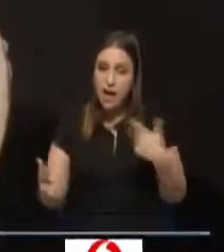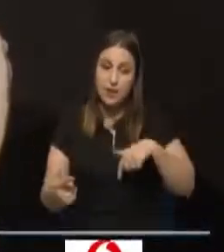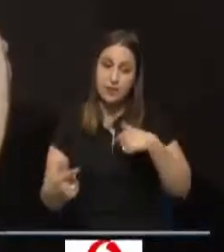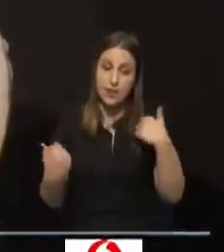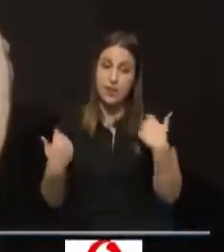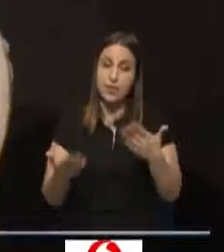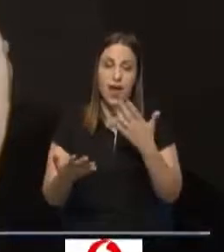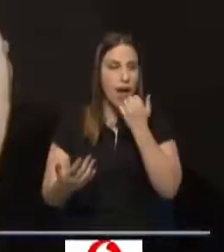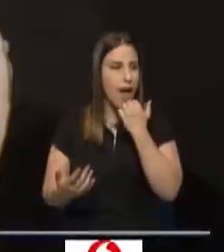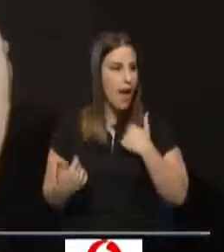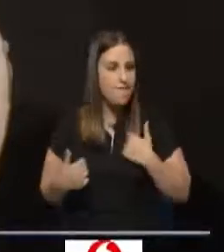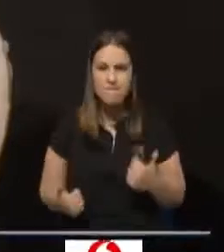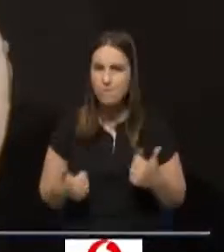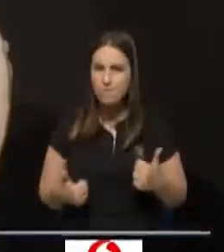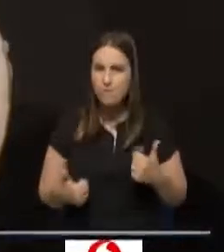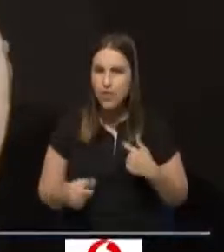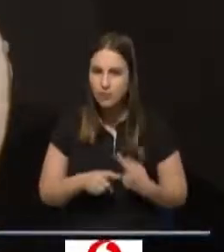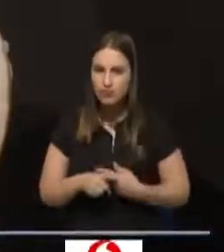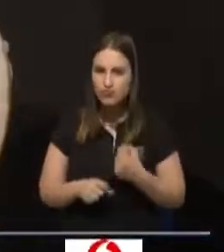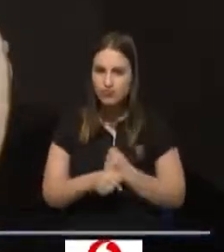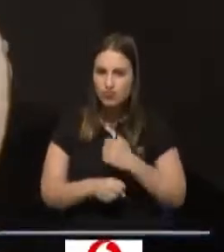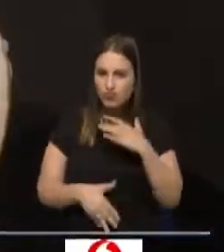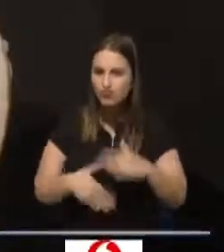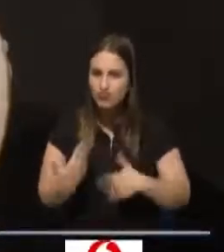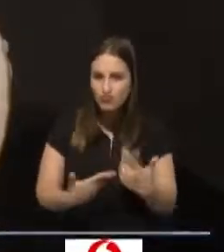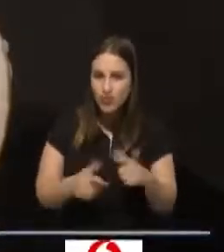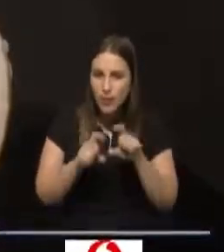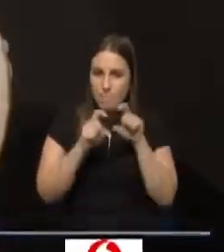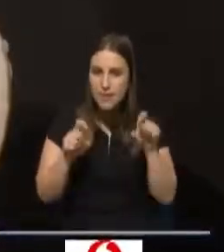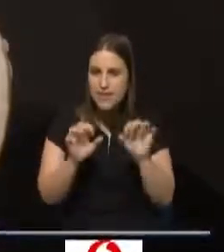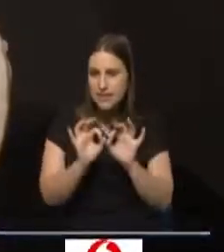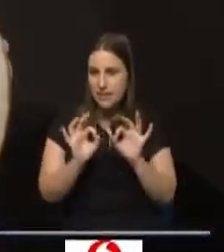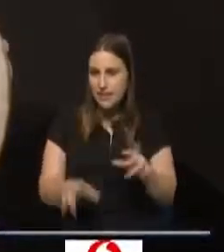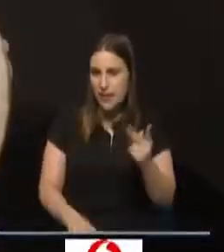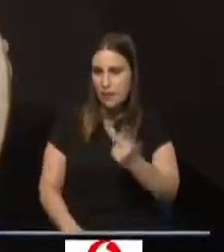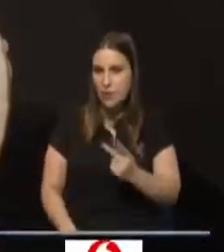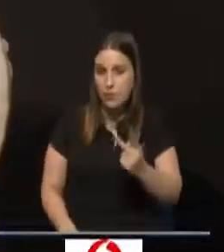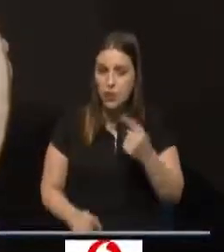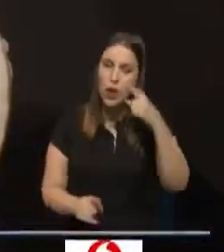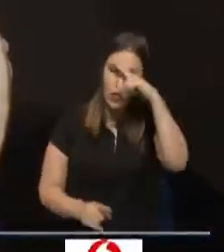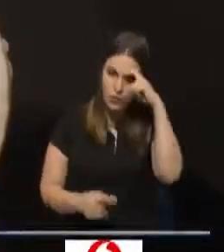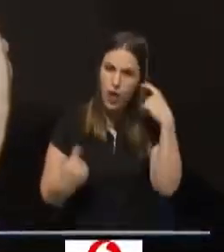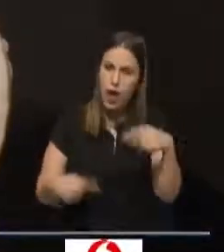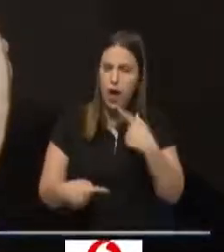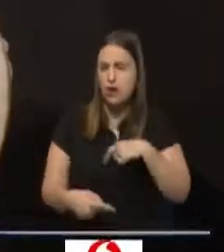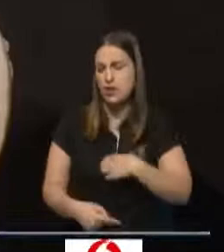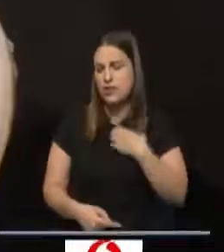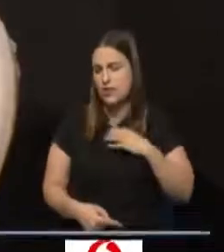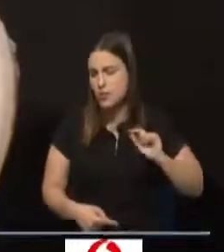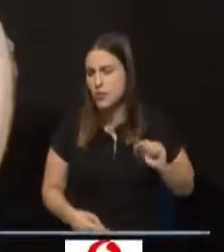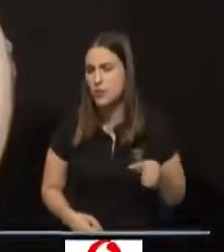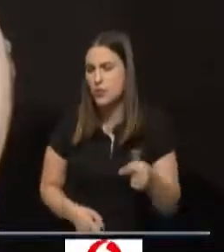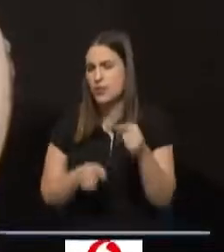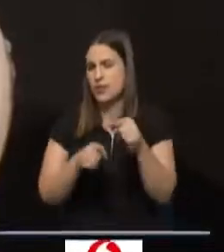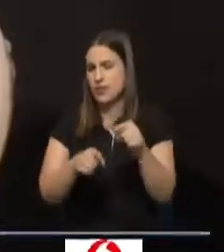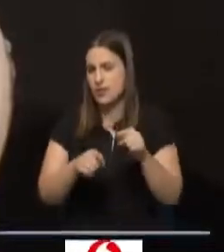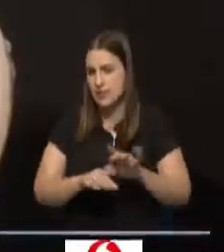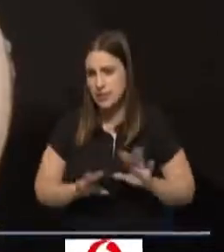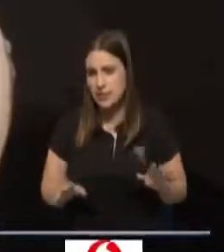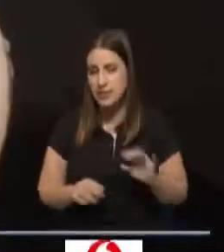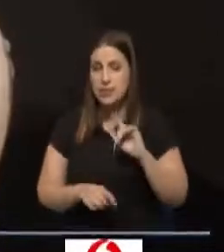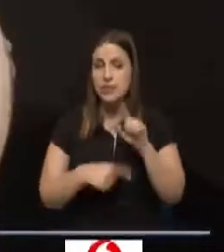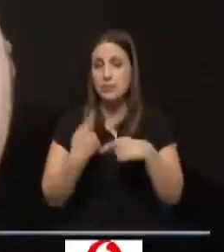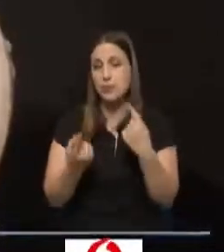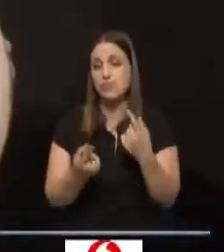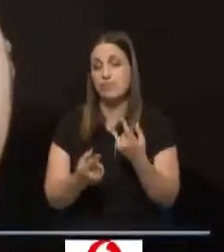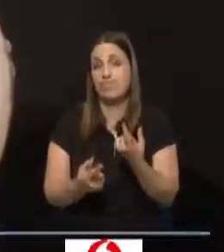ahead. And so it's a great pleasure to work in a company like Vodafone. And so we feel this